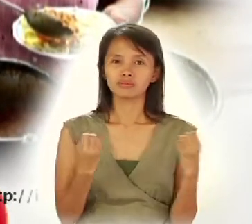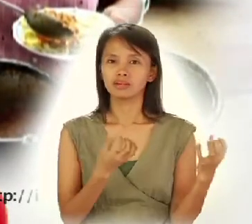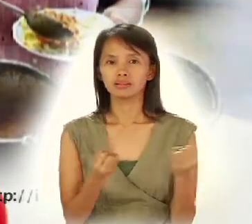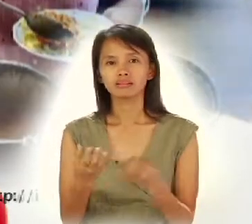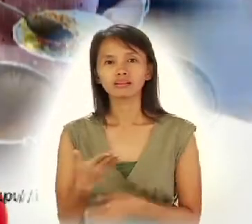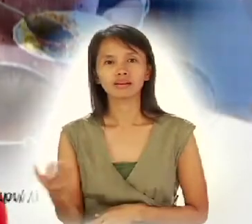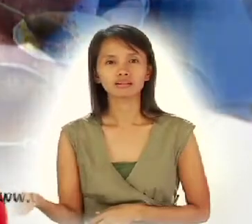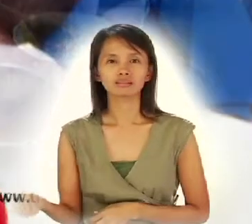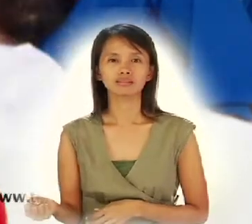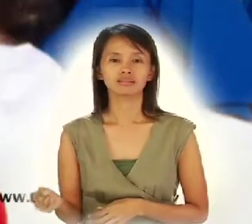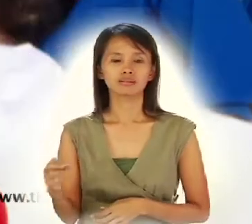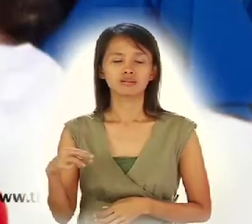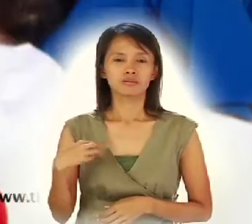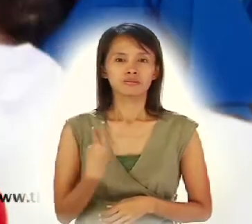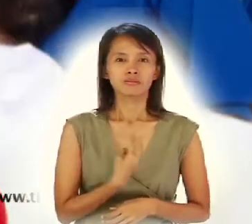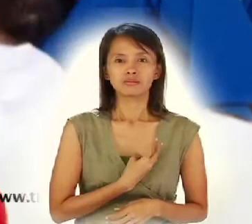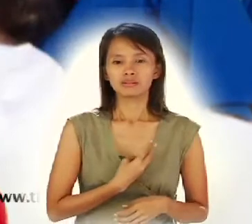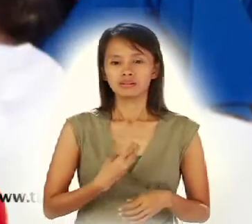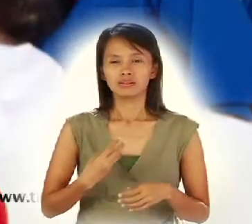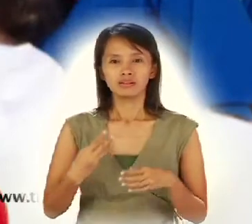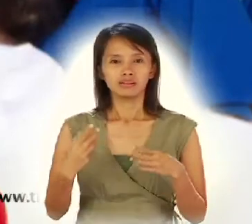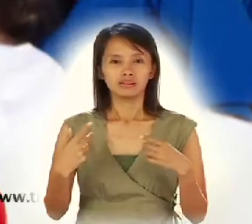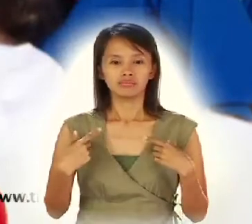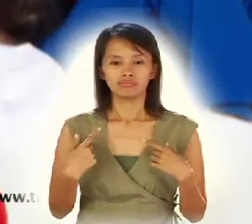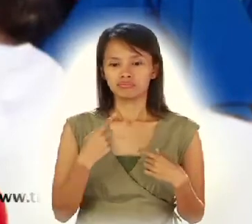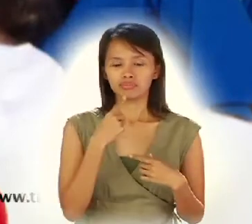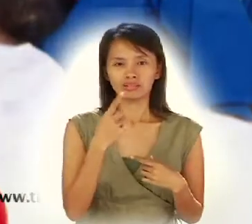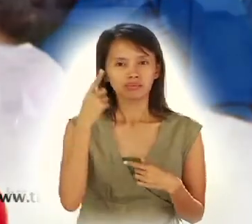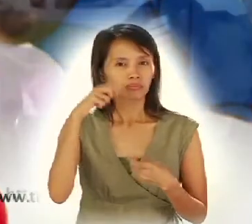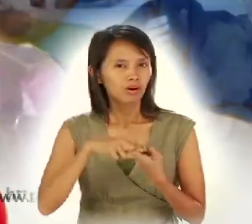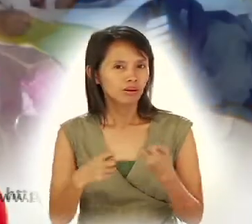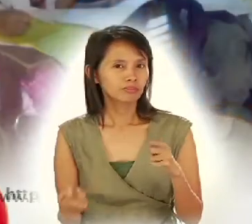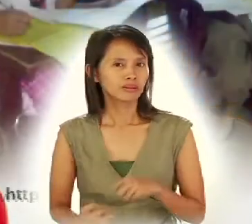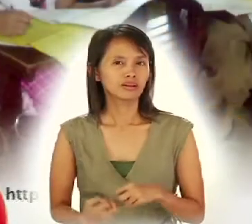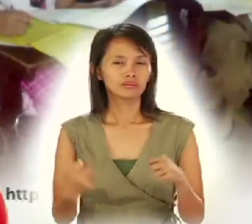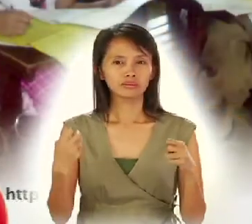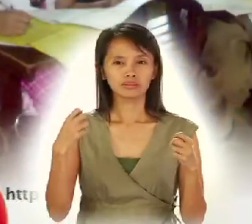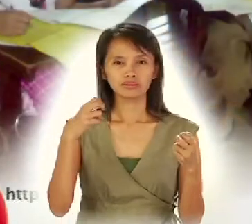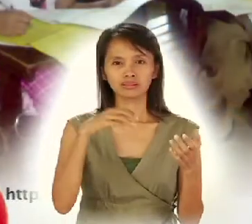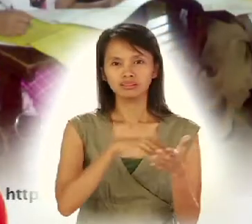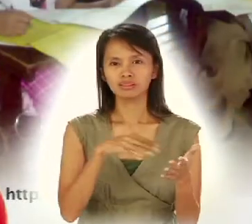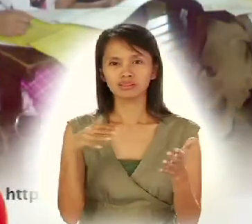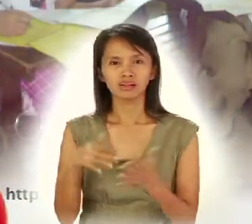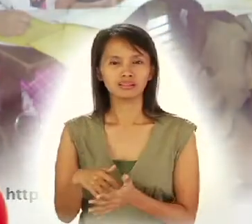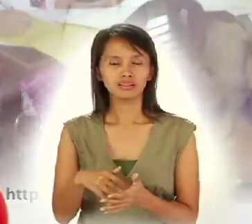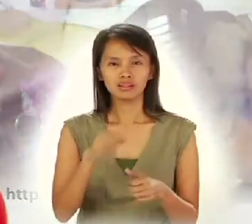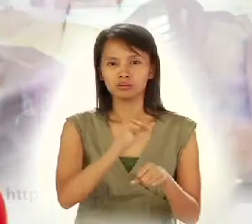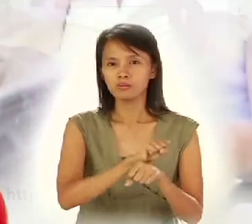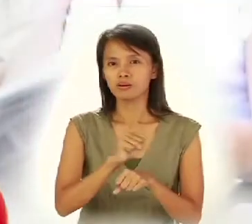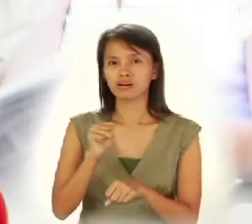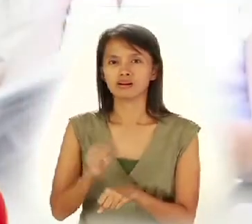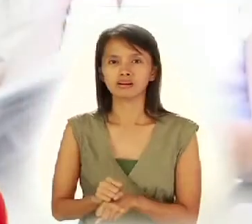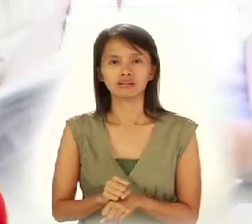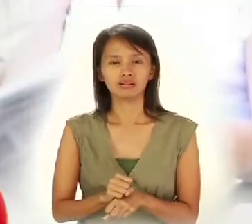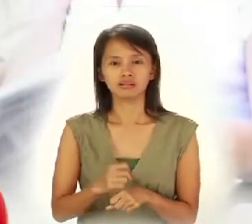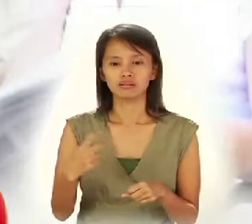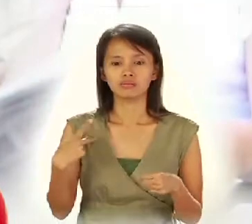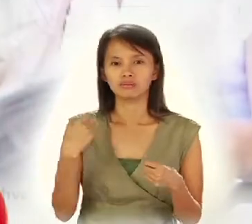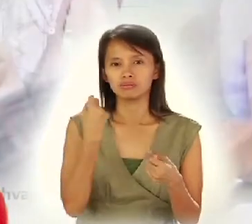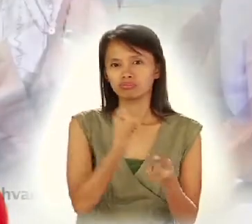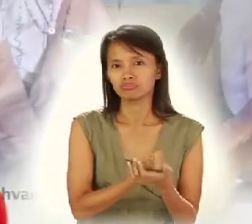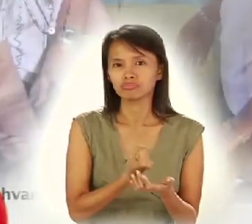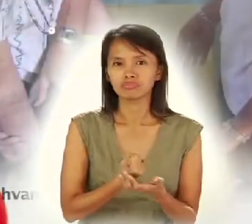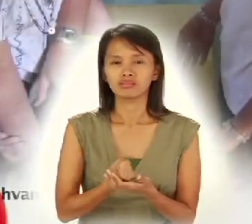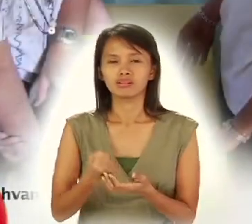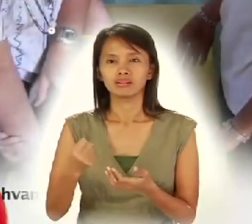many things, we address concerns and problems, we study, we work, we earn, we